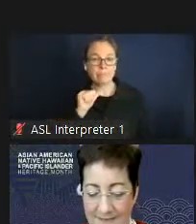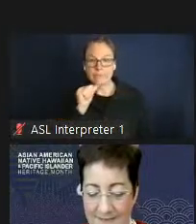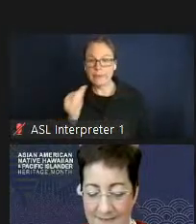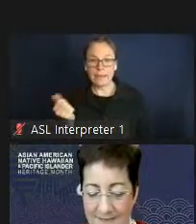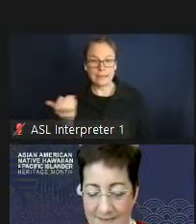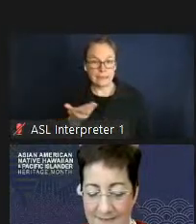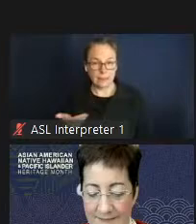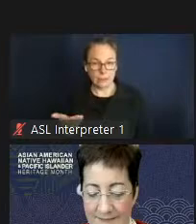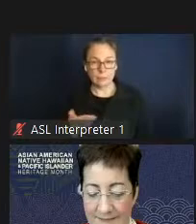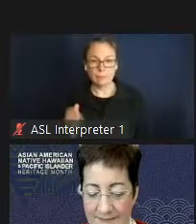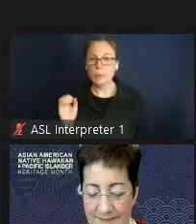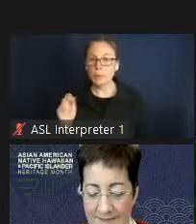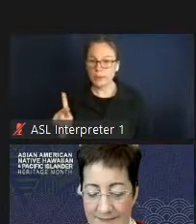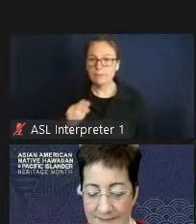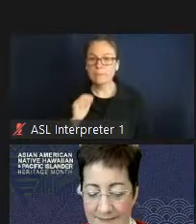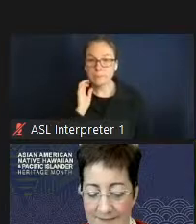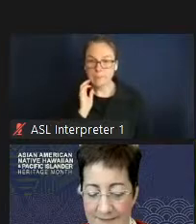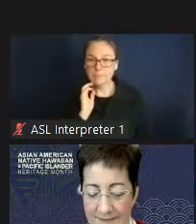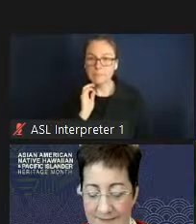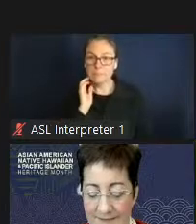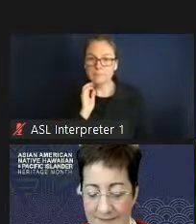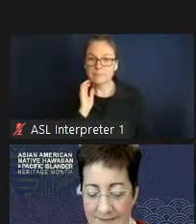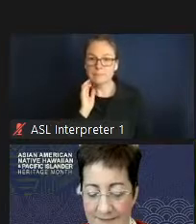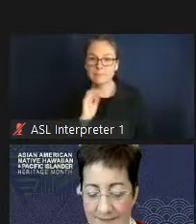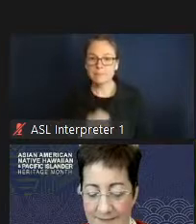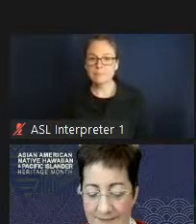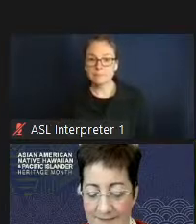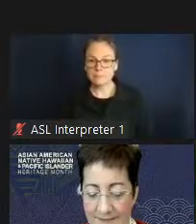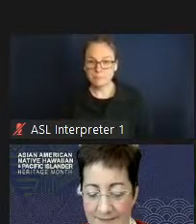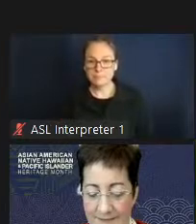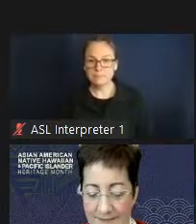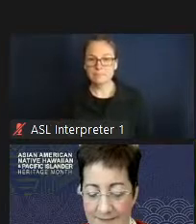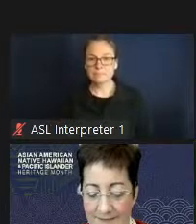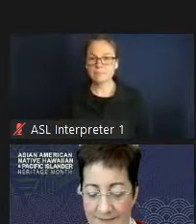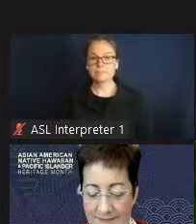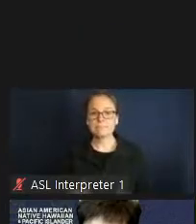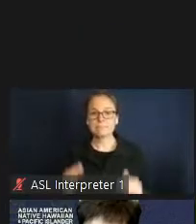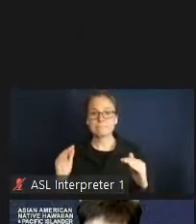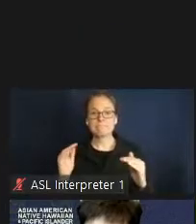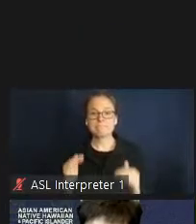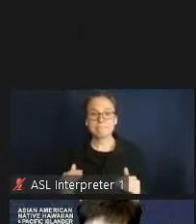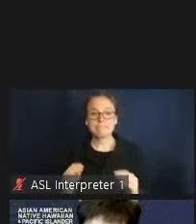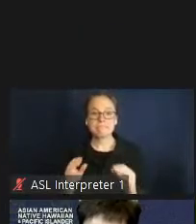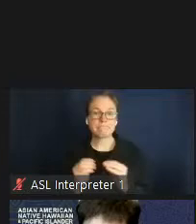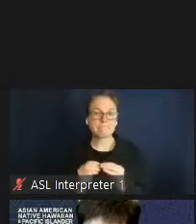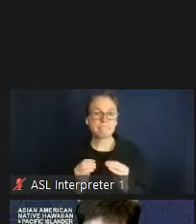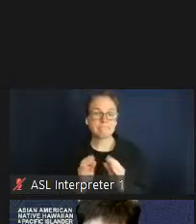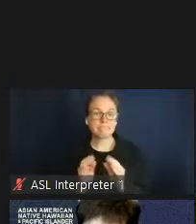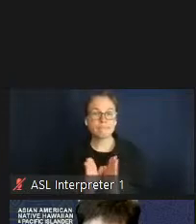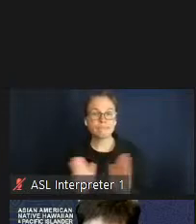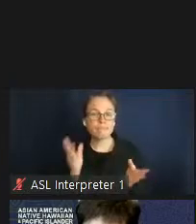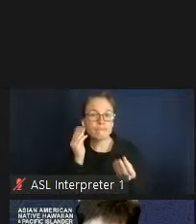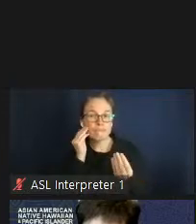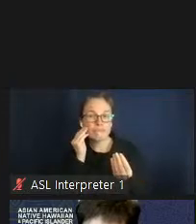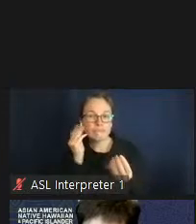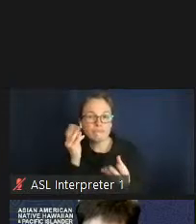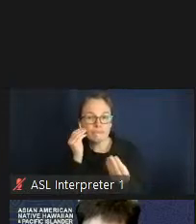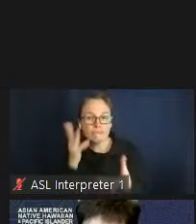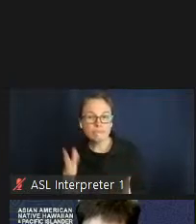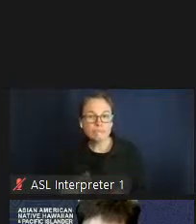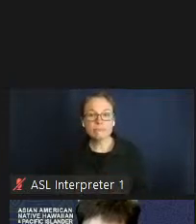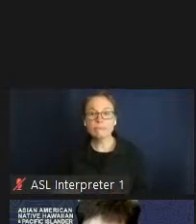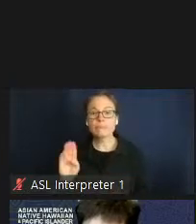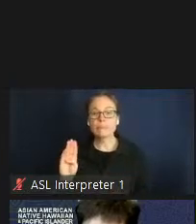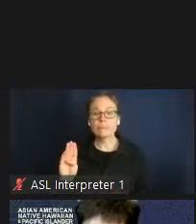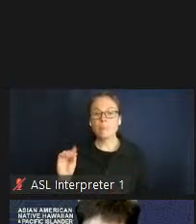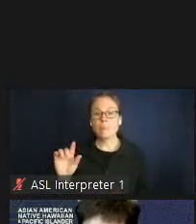Rhodes. Okay, all right. So moving on to the housekeeping items, Ms. Boland served as the